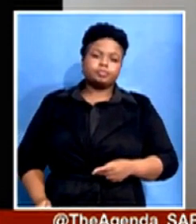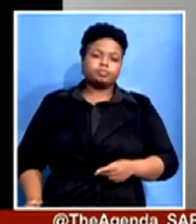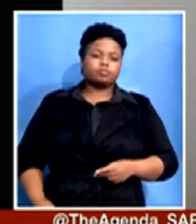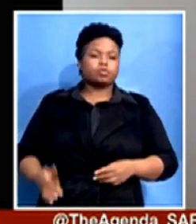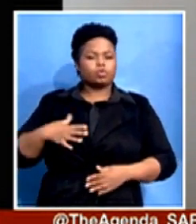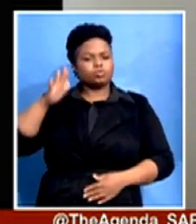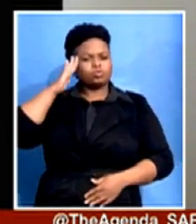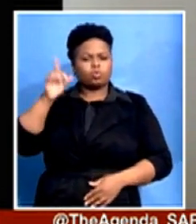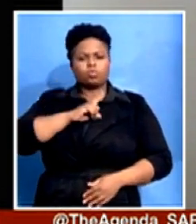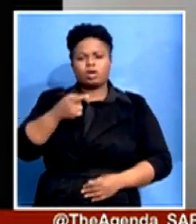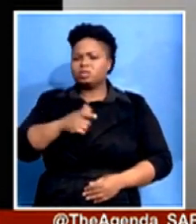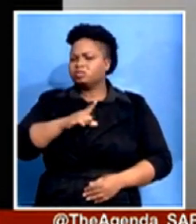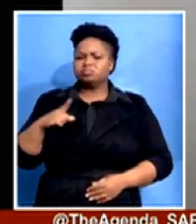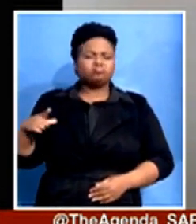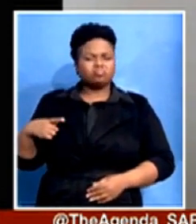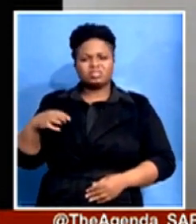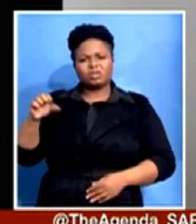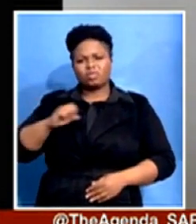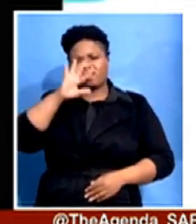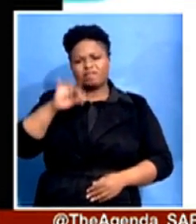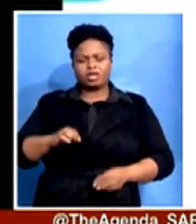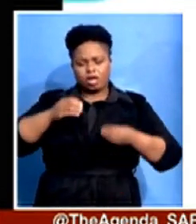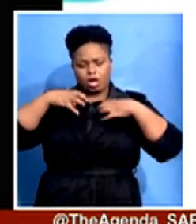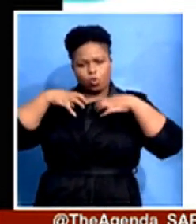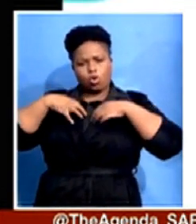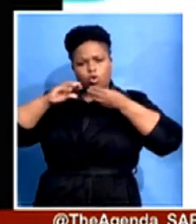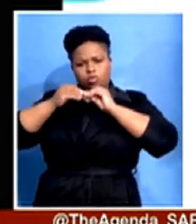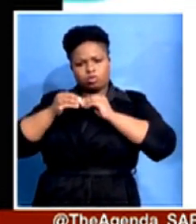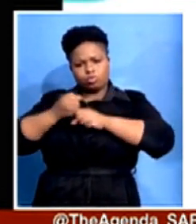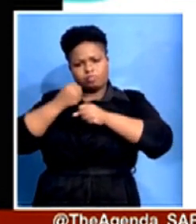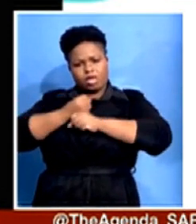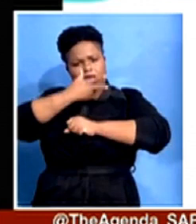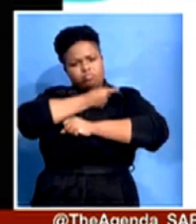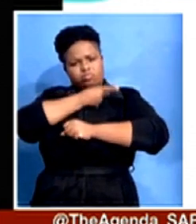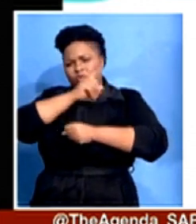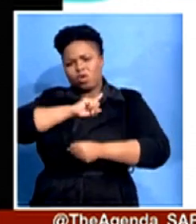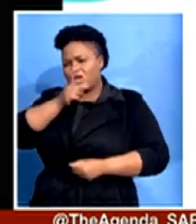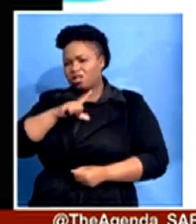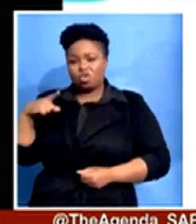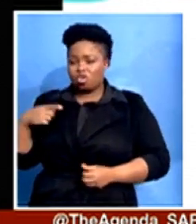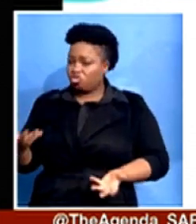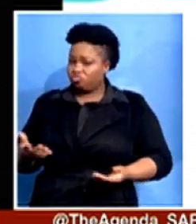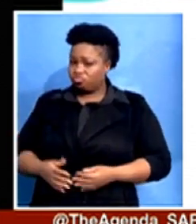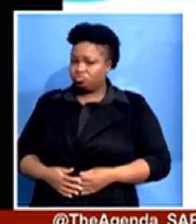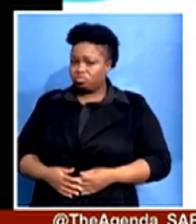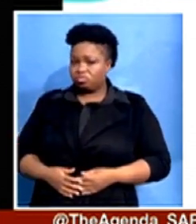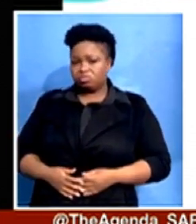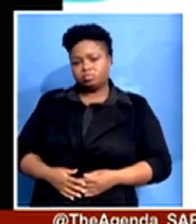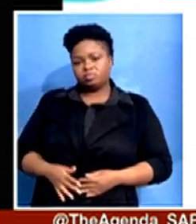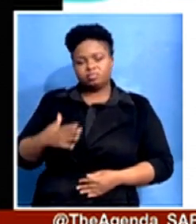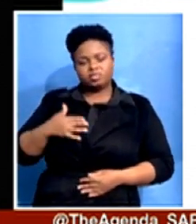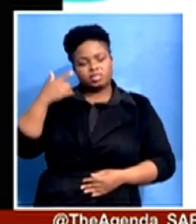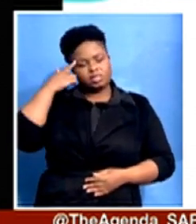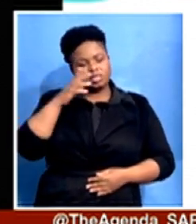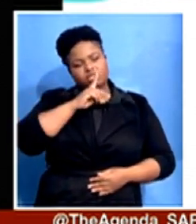vaccine developing capacity? Thank you. And I mean, I think the DG has indeed covered it. And I just also want to